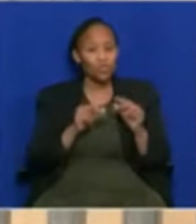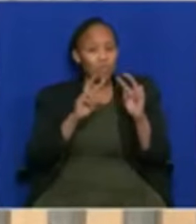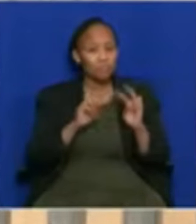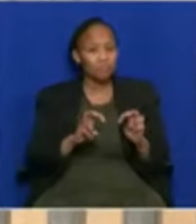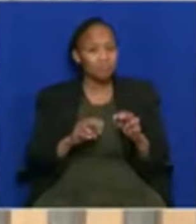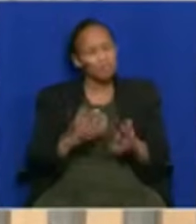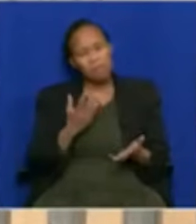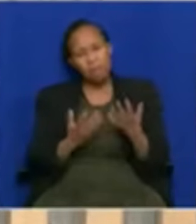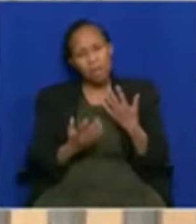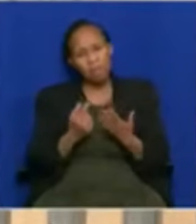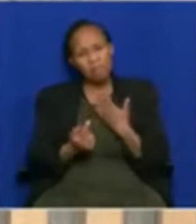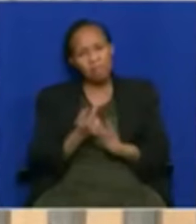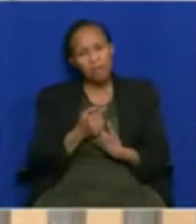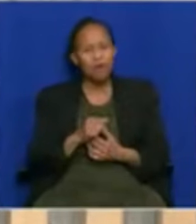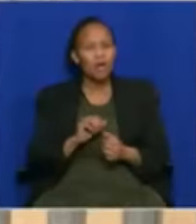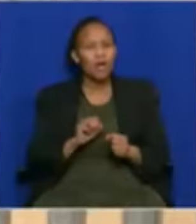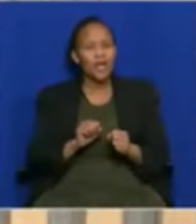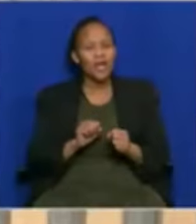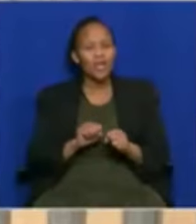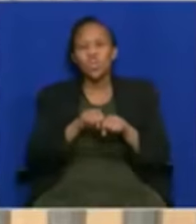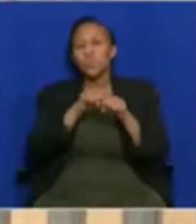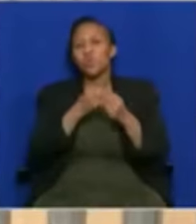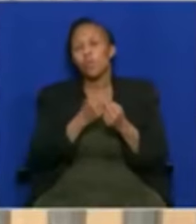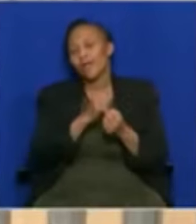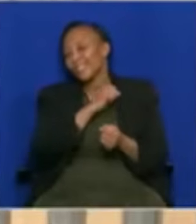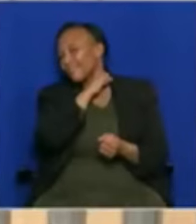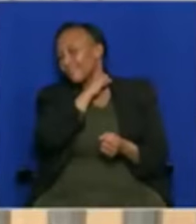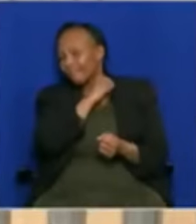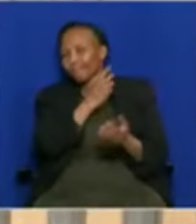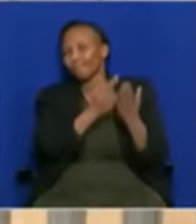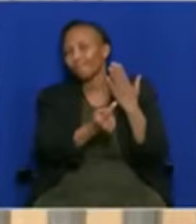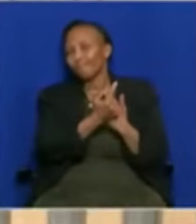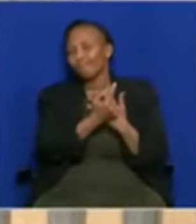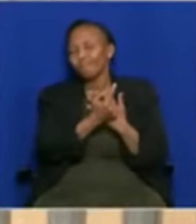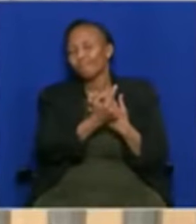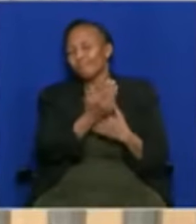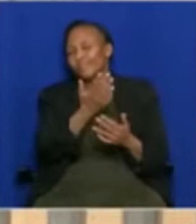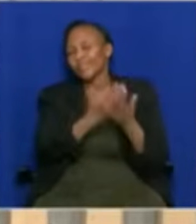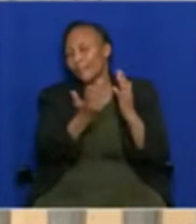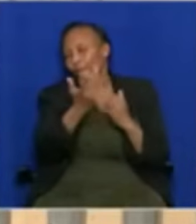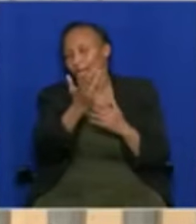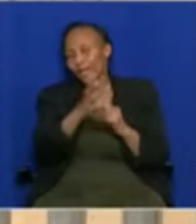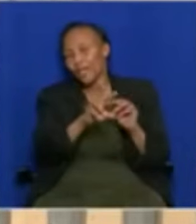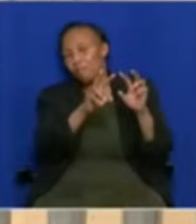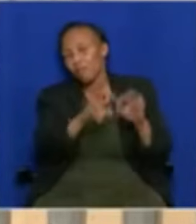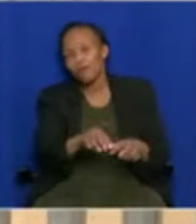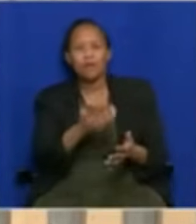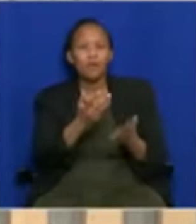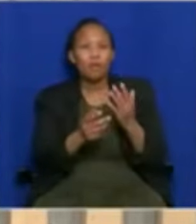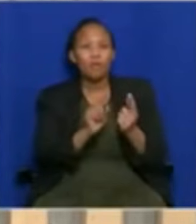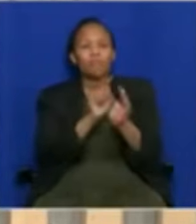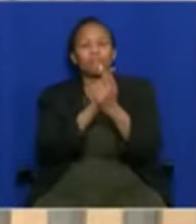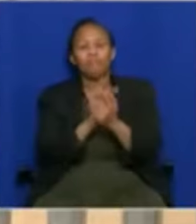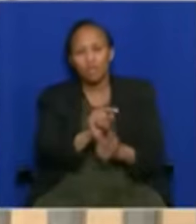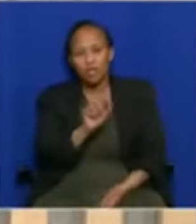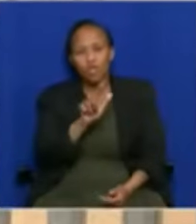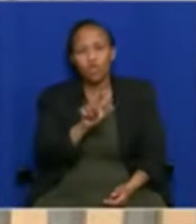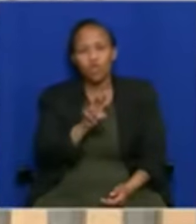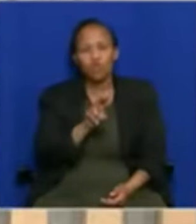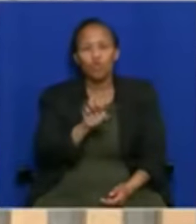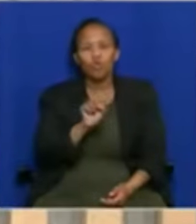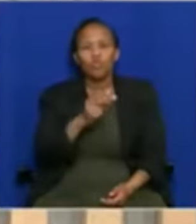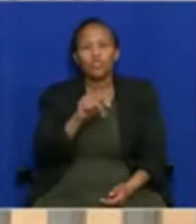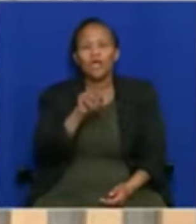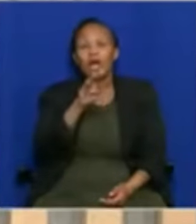I don't know how you would, but you come across General Lushaba and you say, I don't know, might as well look into